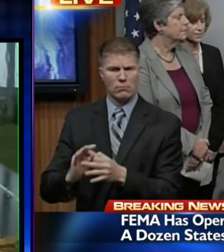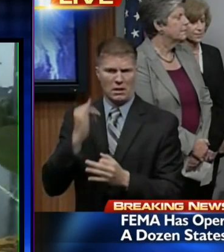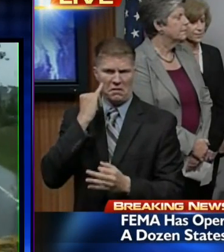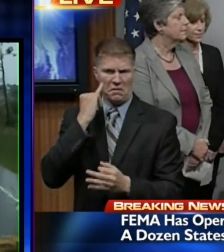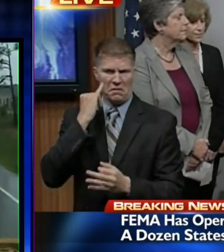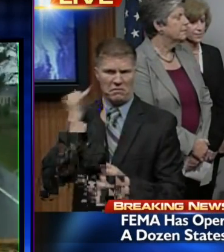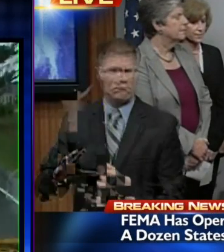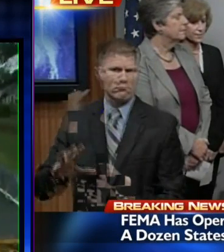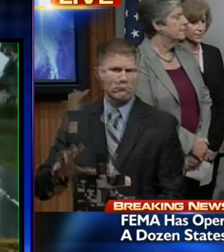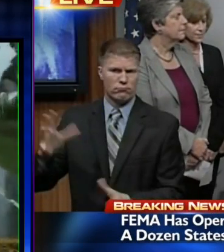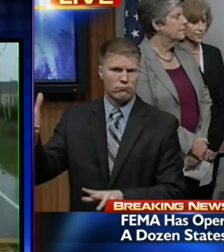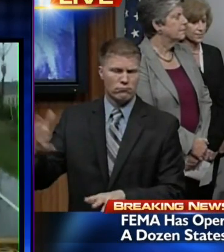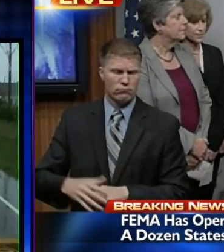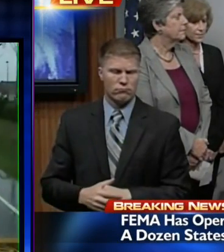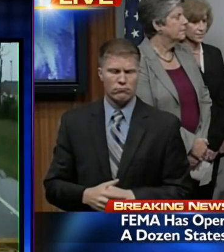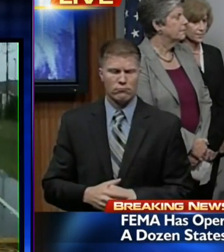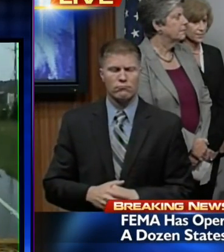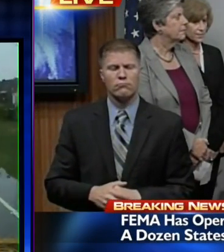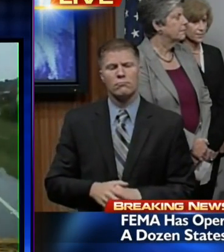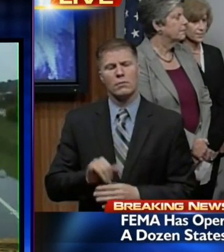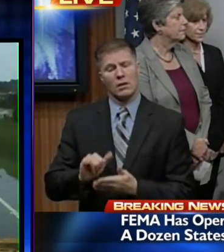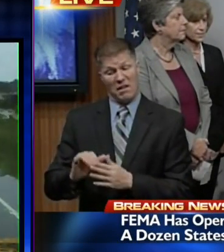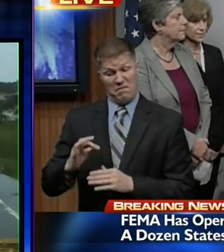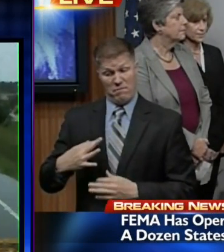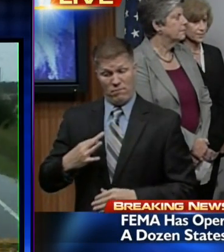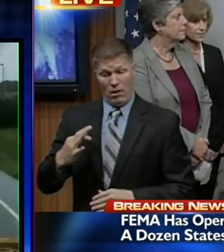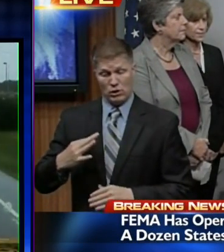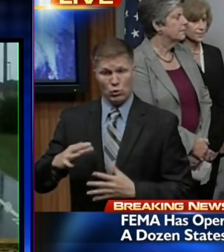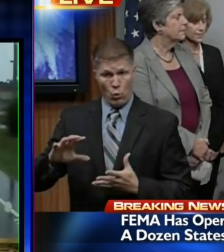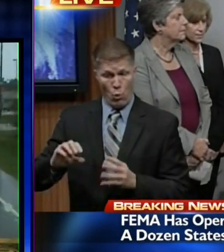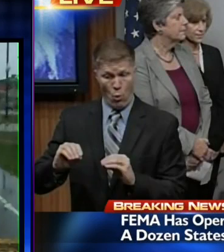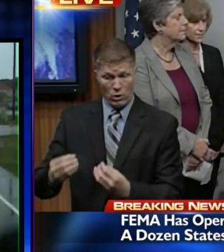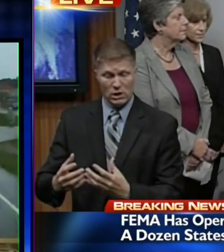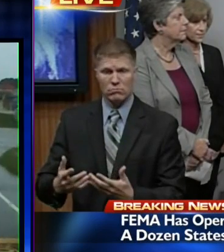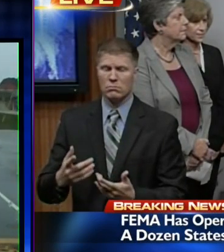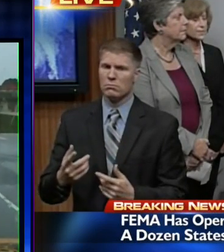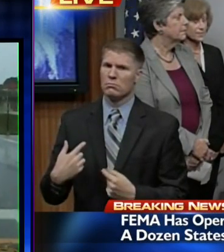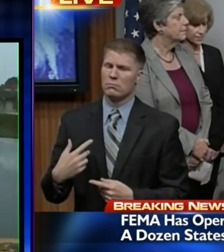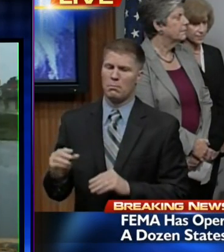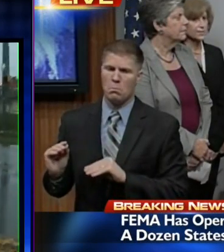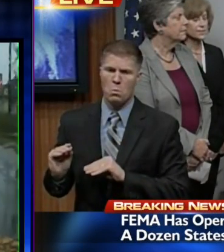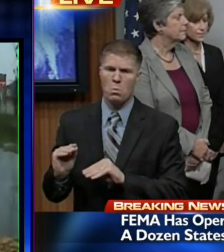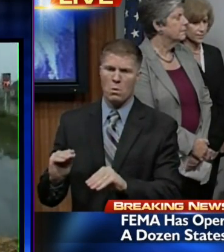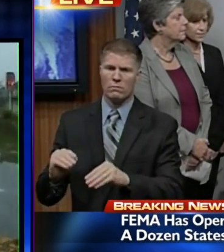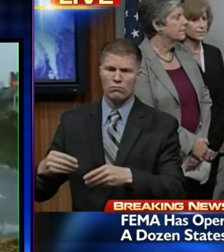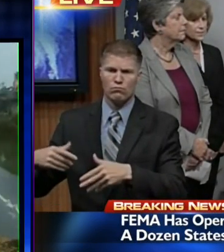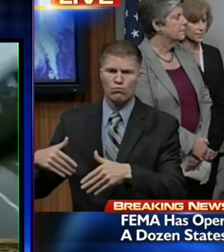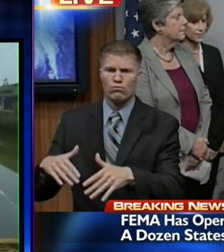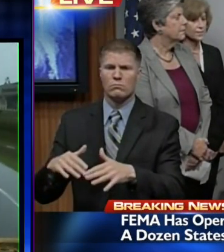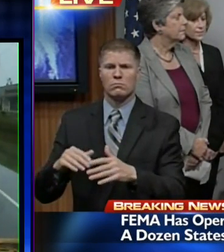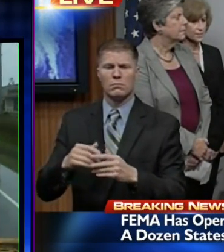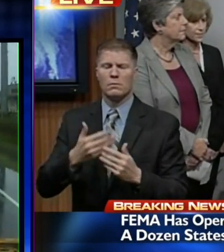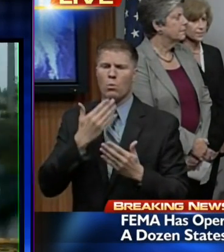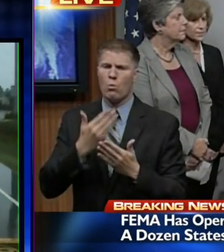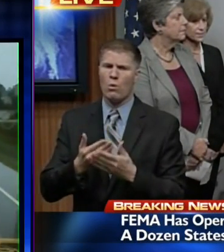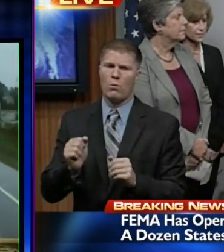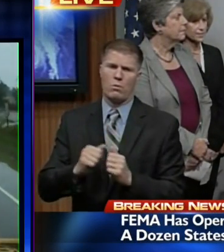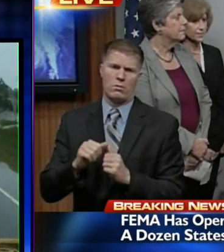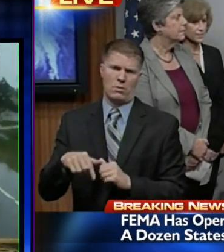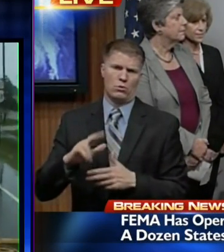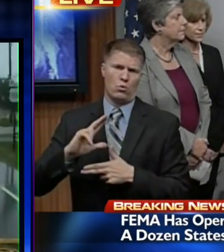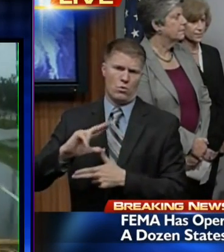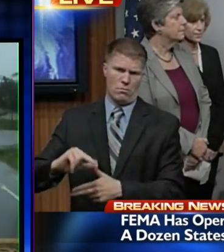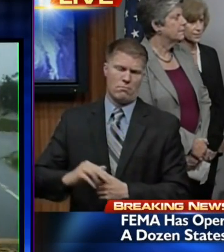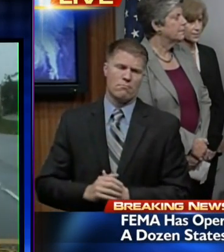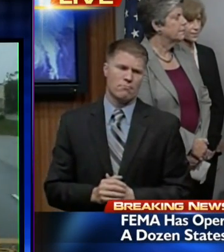strikes. Voluntary organization has been mobilized very effectively thus far with this particular hurricane.